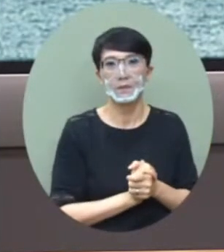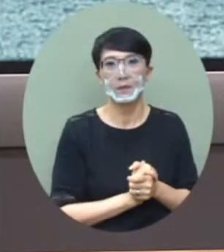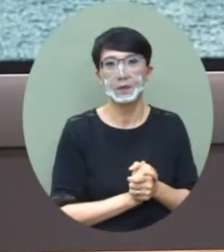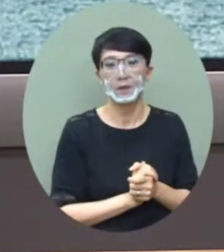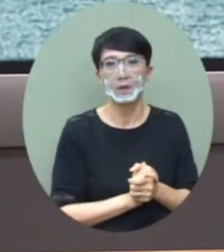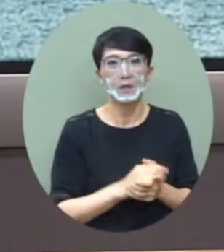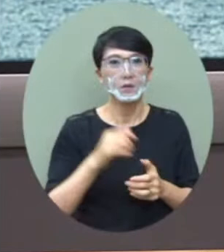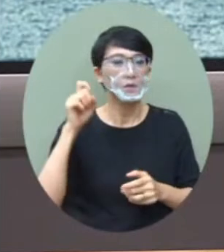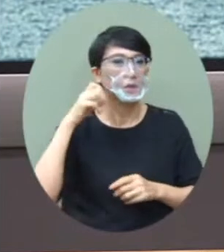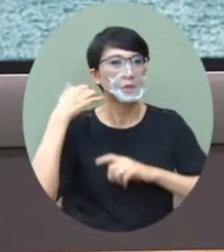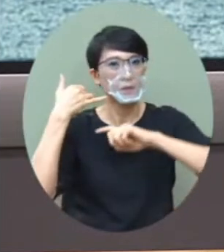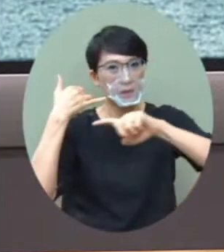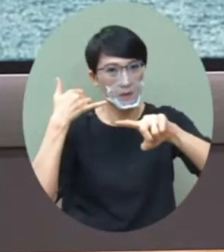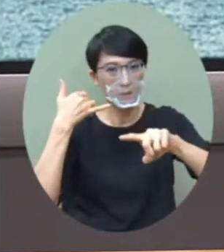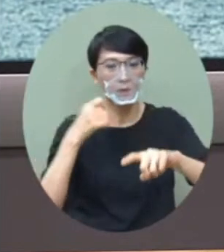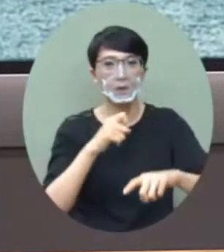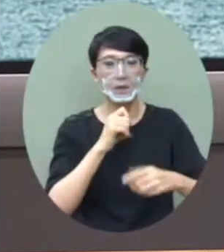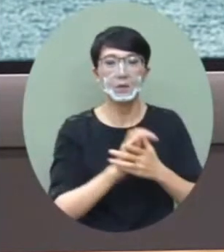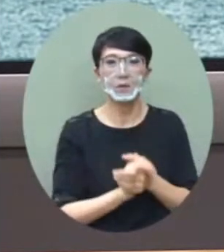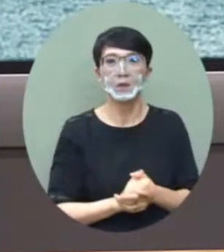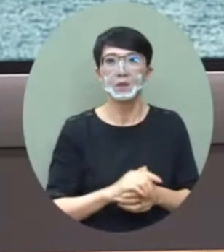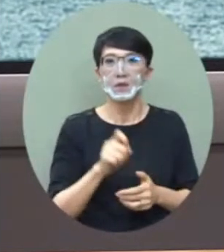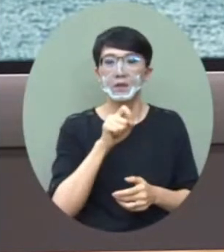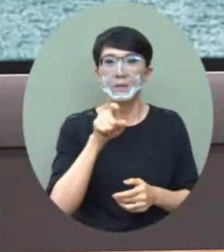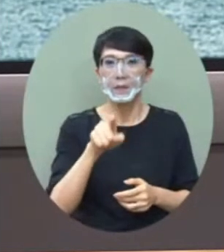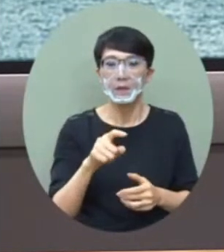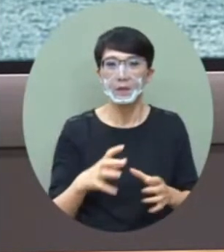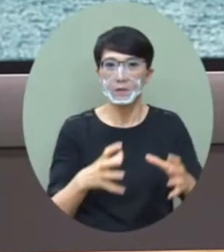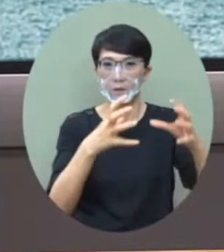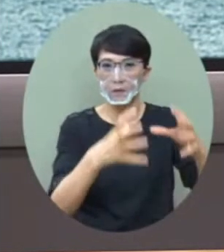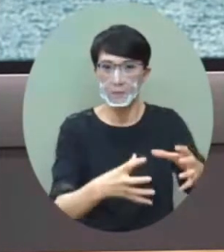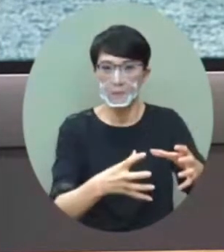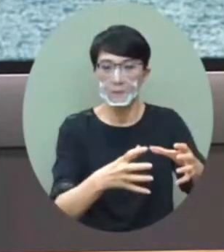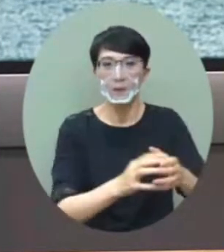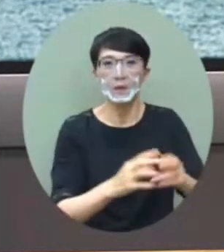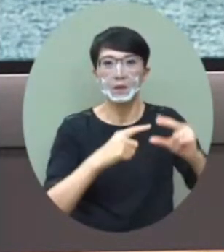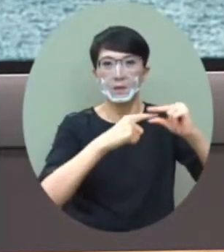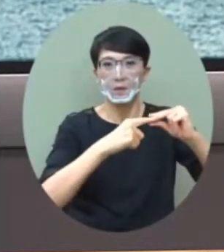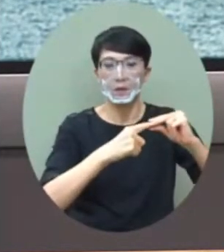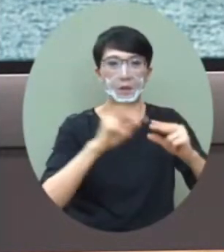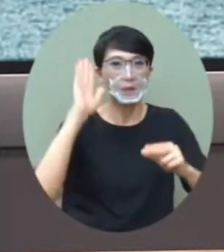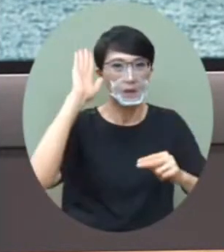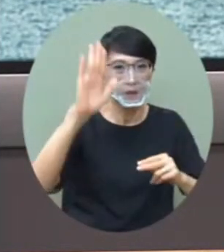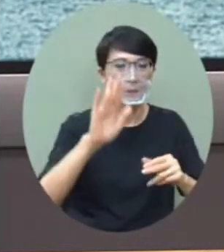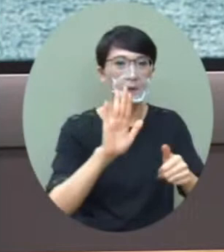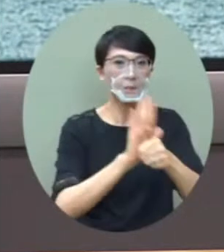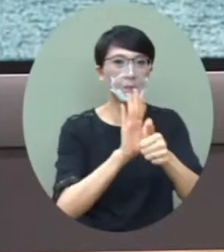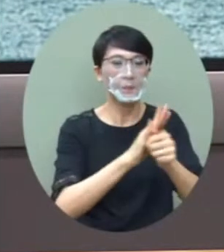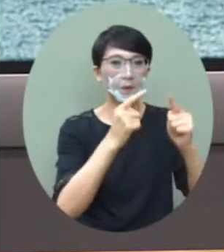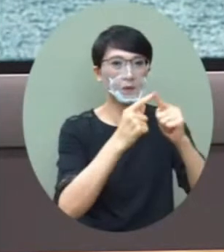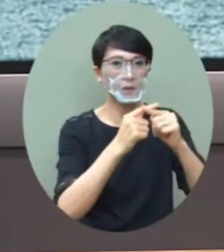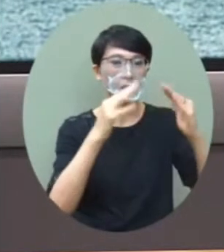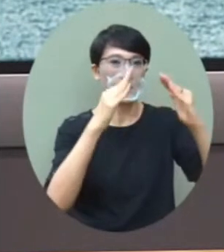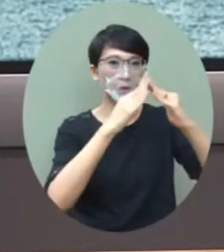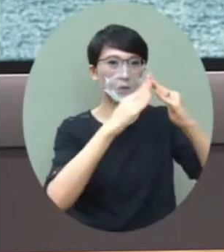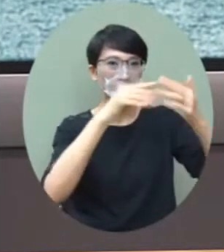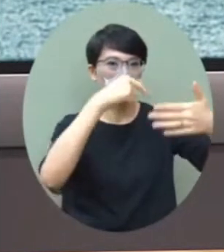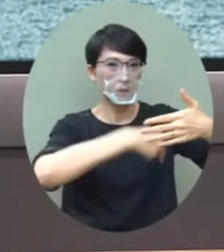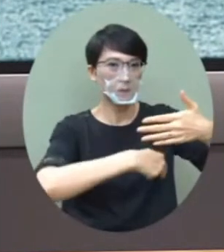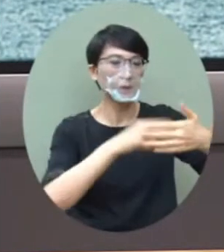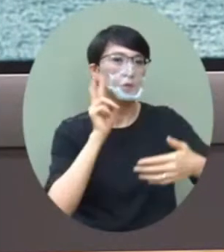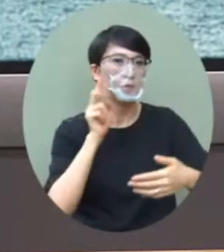the kit are different. So there is also a hotline. We are giving out